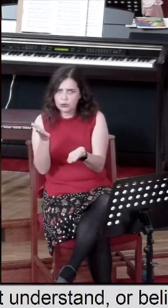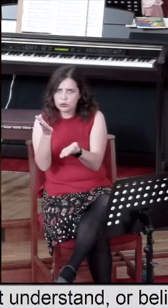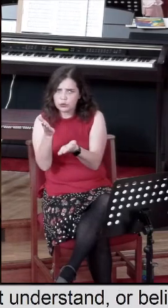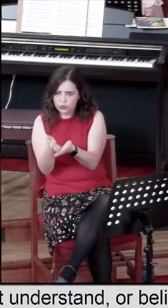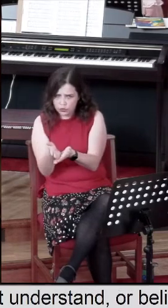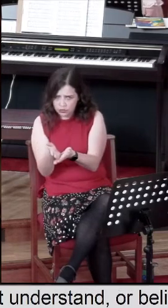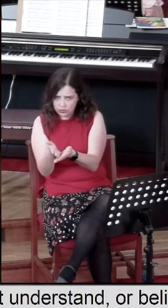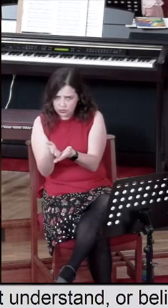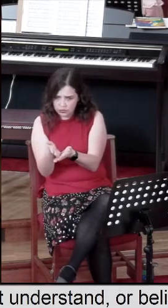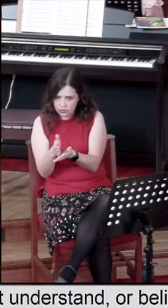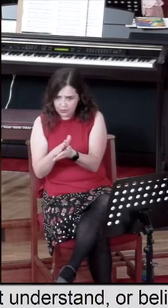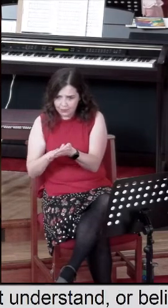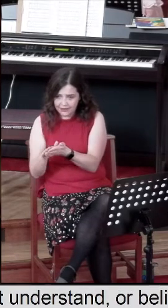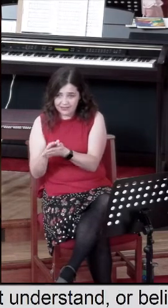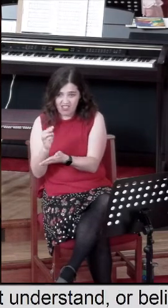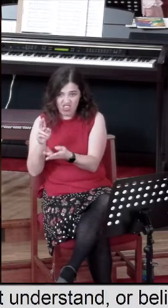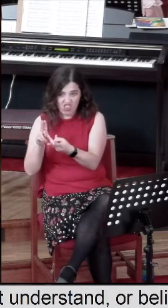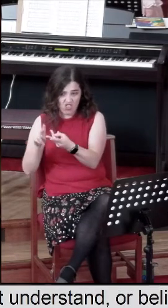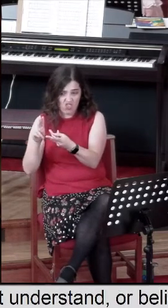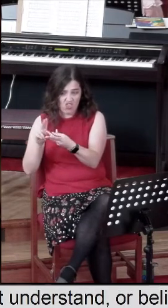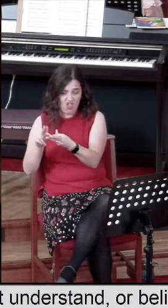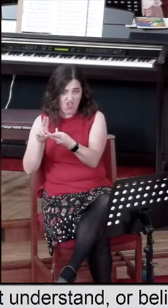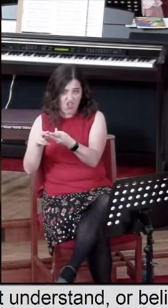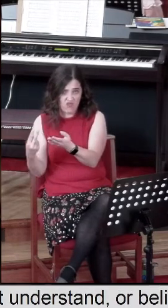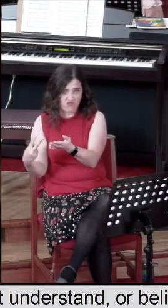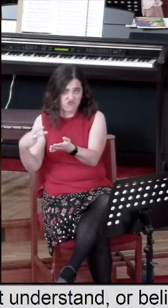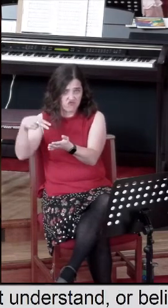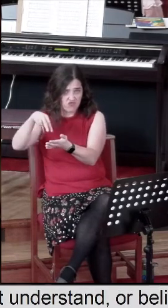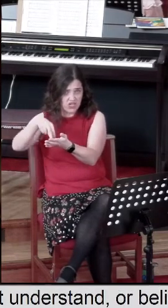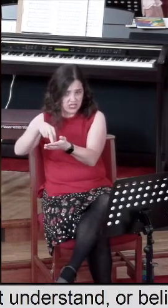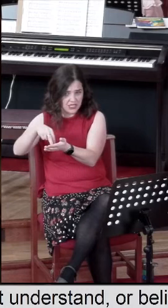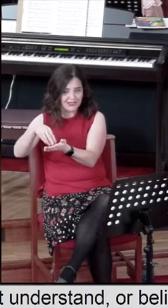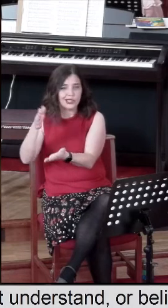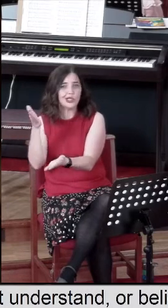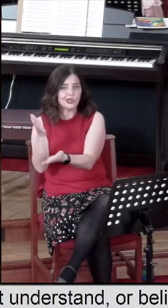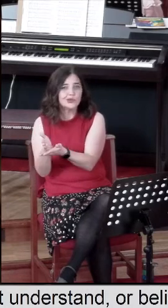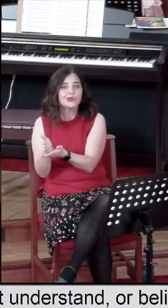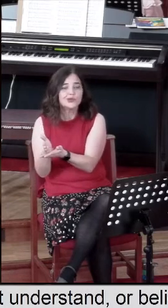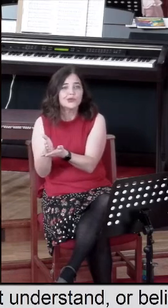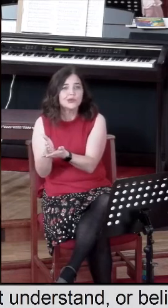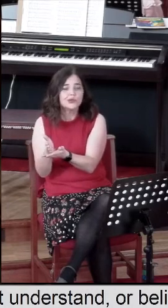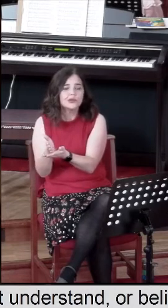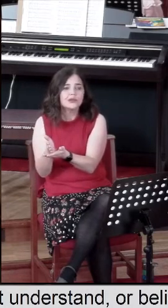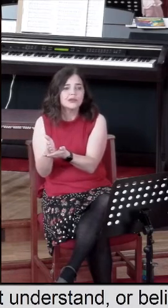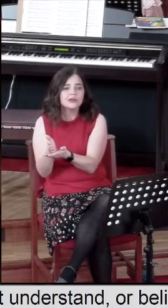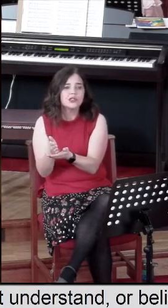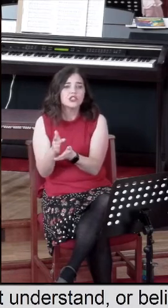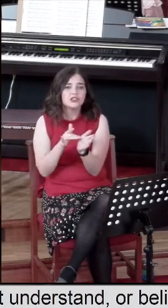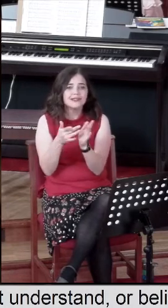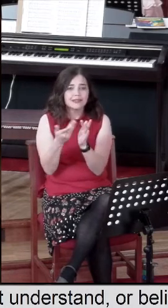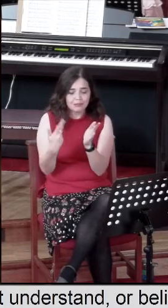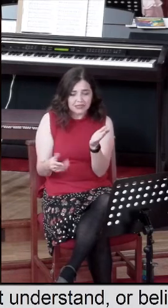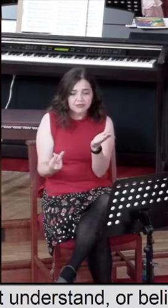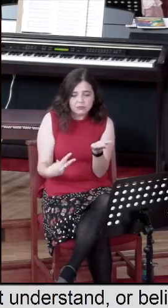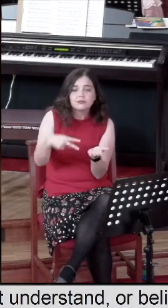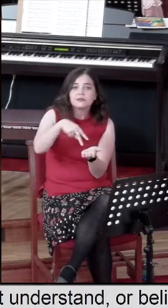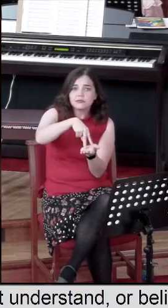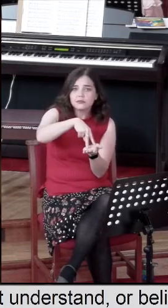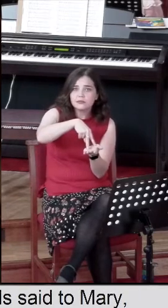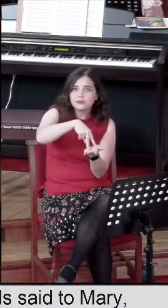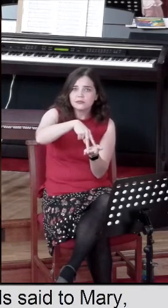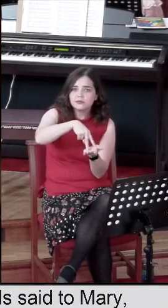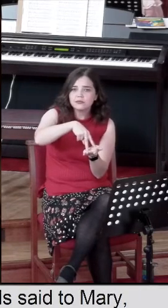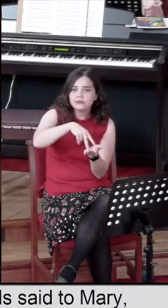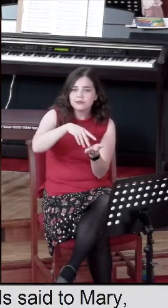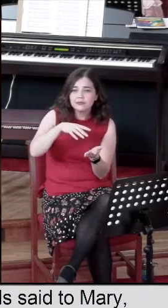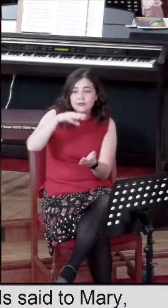has risen. So to make 3 out of 3, that was right as well. Jesus had risen. Now, how good is